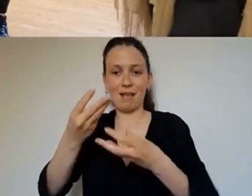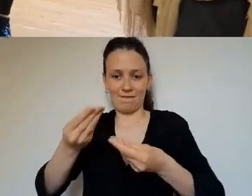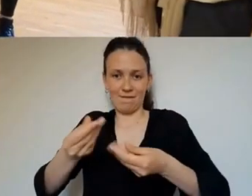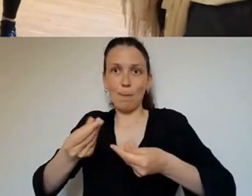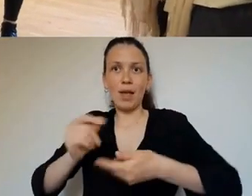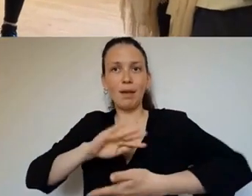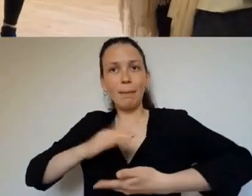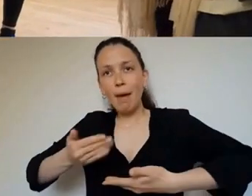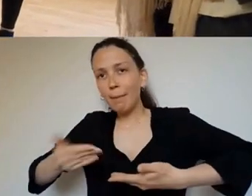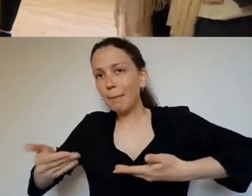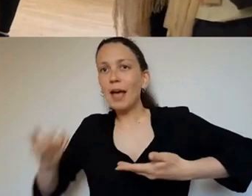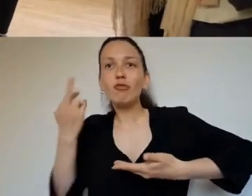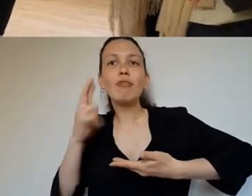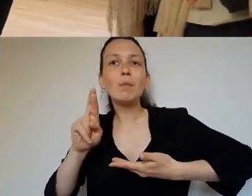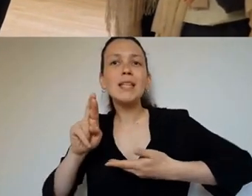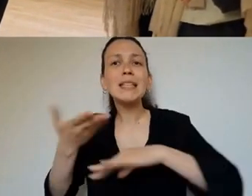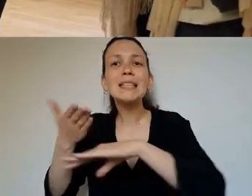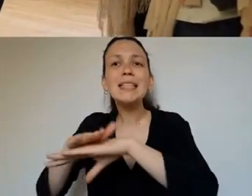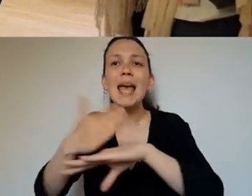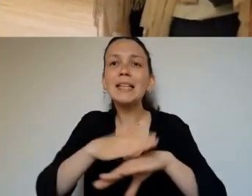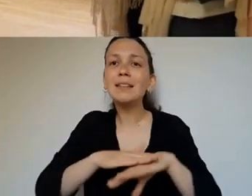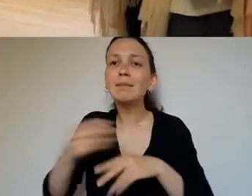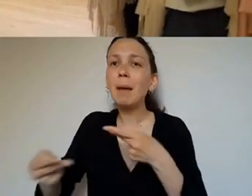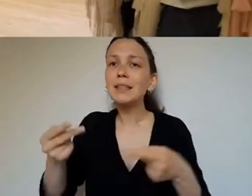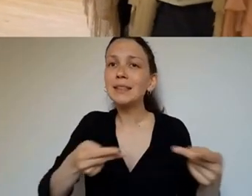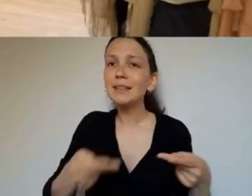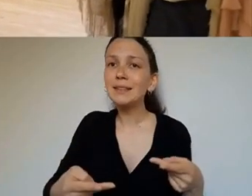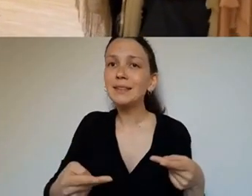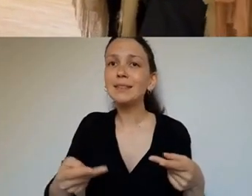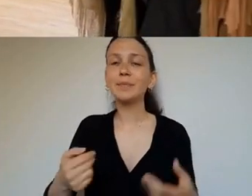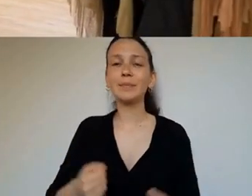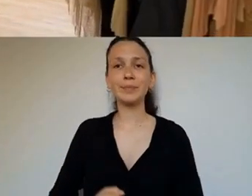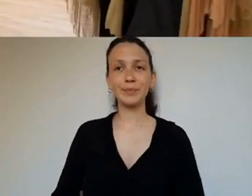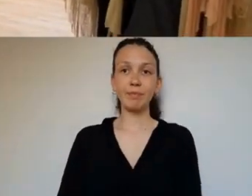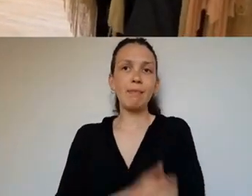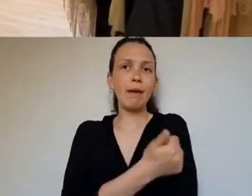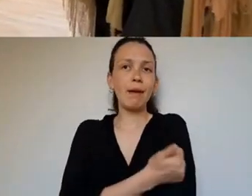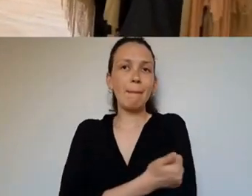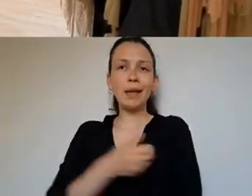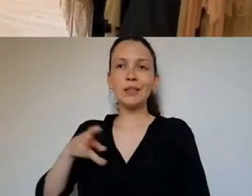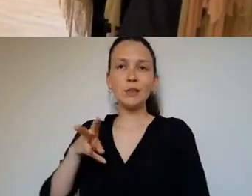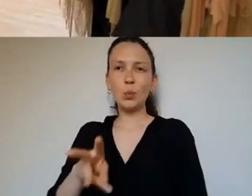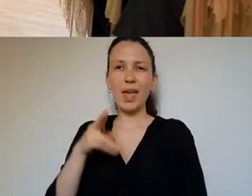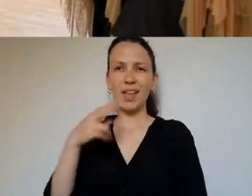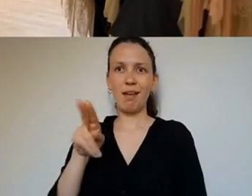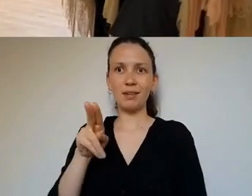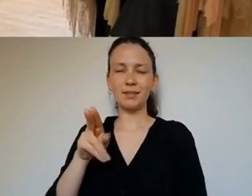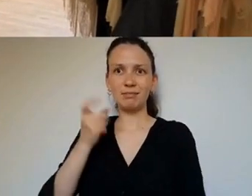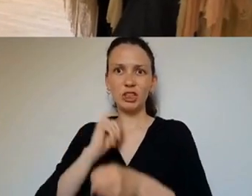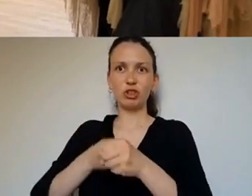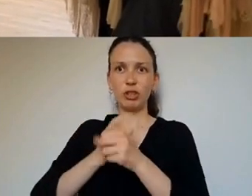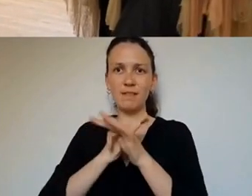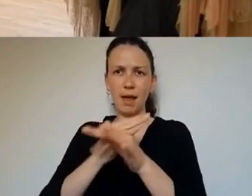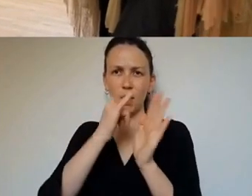Amanda's approach is not to relay every beat of the action on stage, but rather to encourage hints, motions, feelings and snapshots through